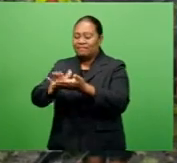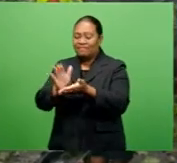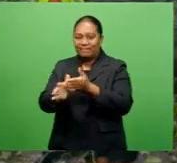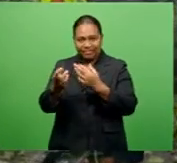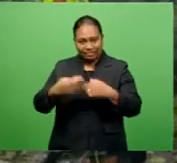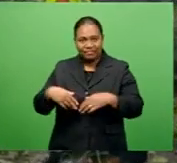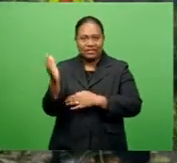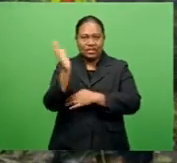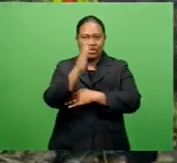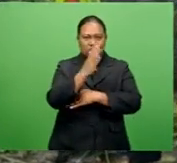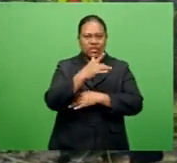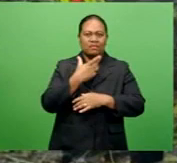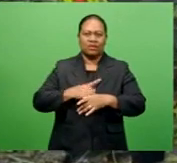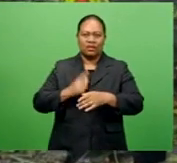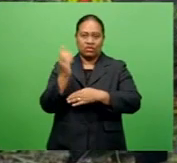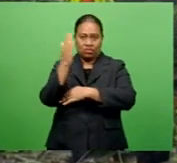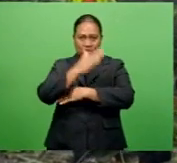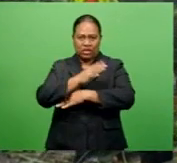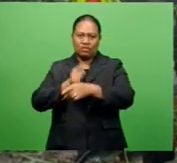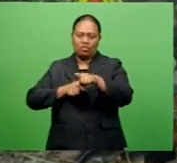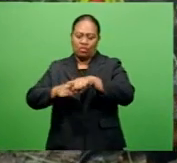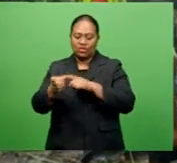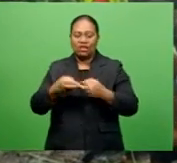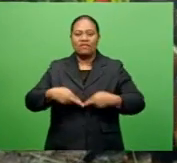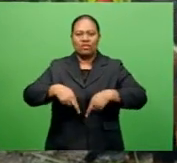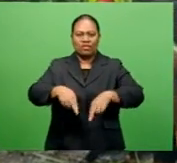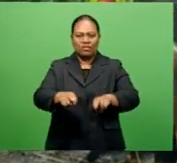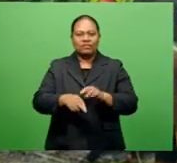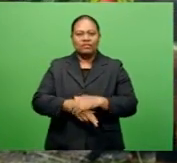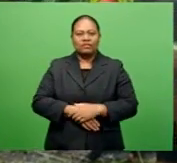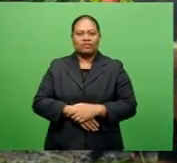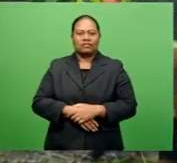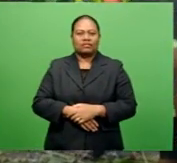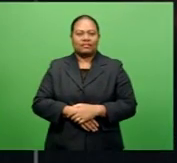that had fallen onto some of these roads.